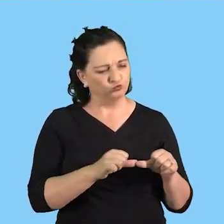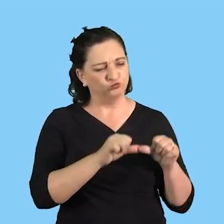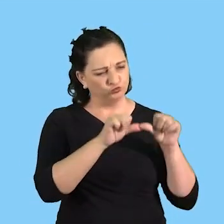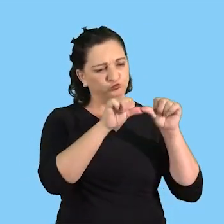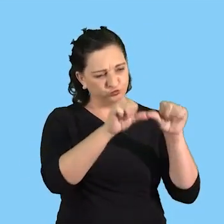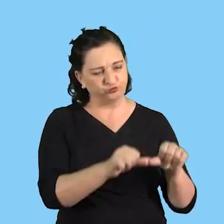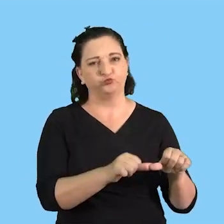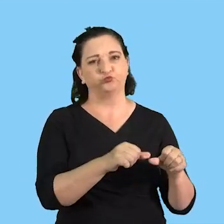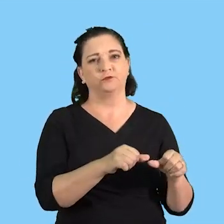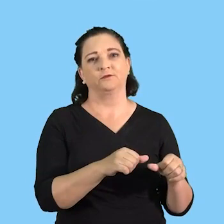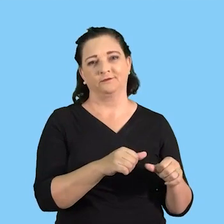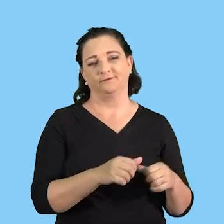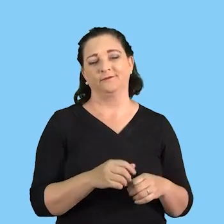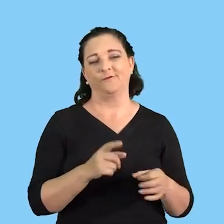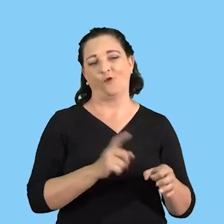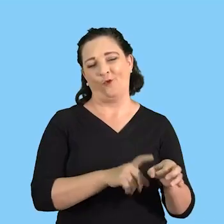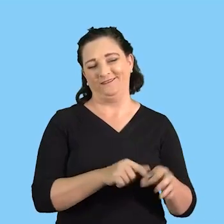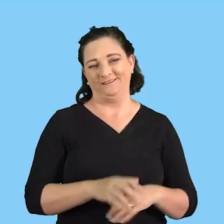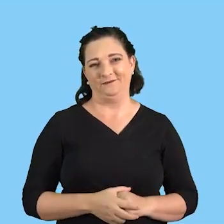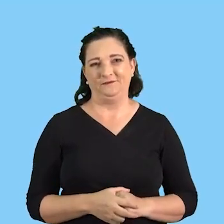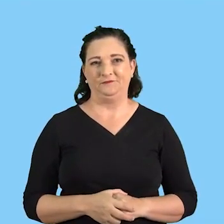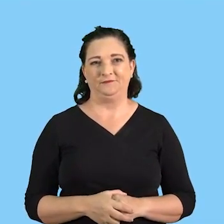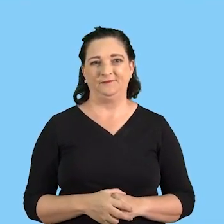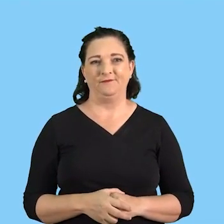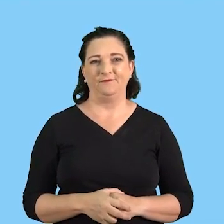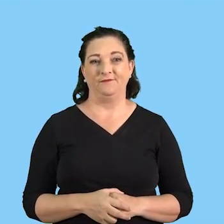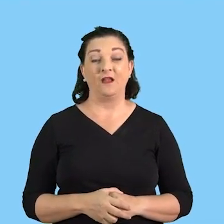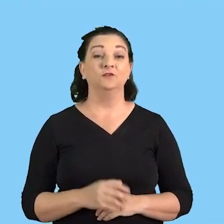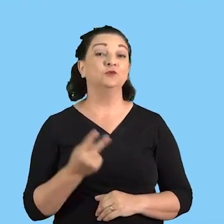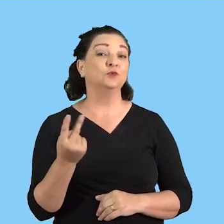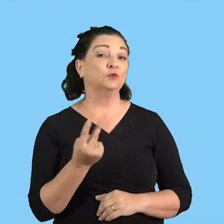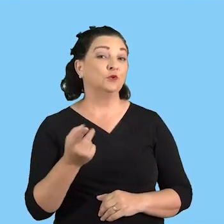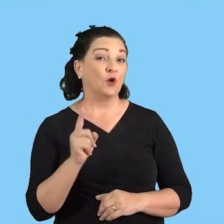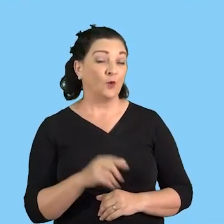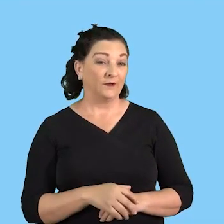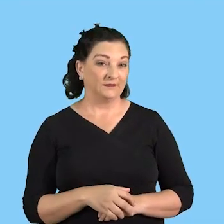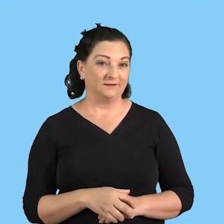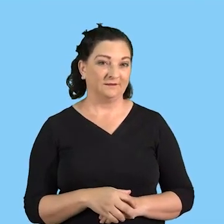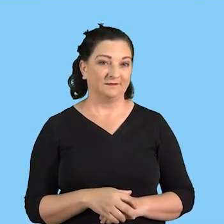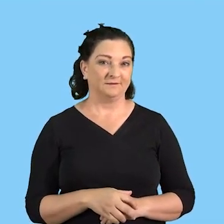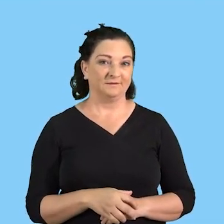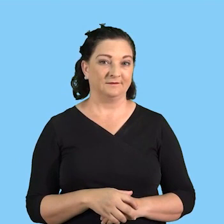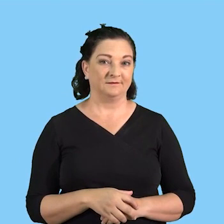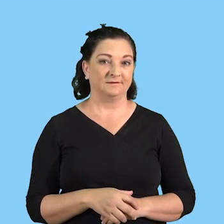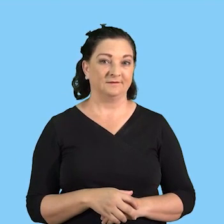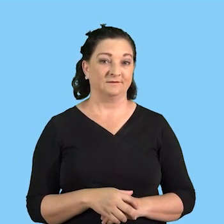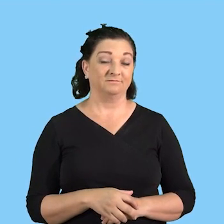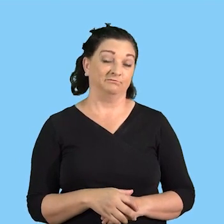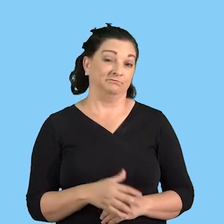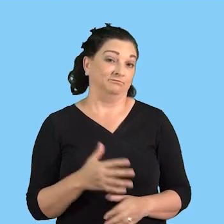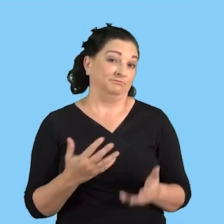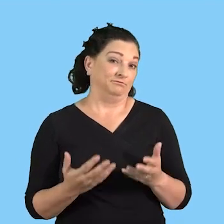on a continuous basis. It also includes learning